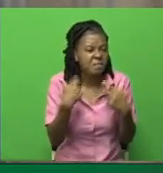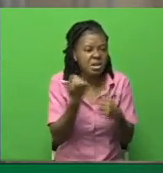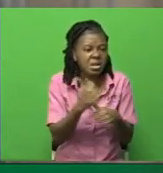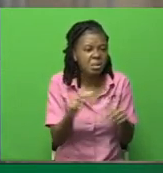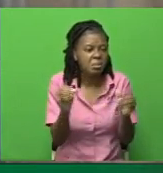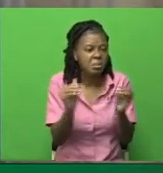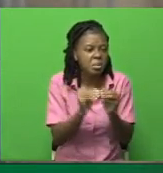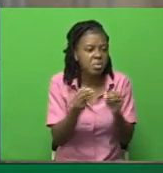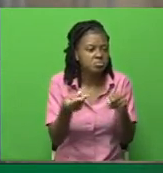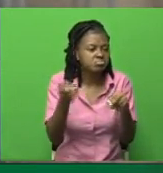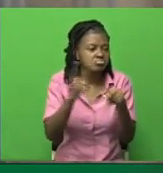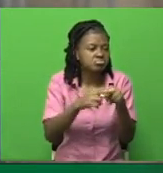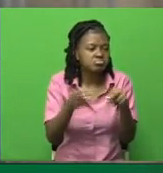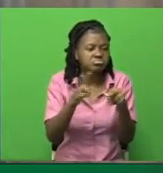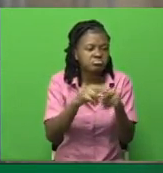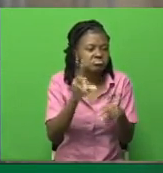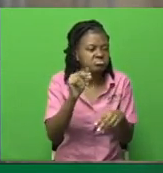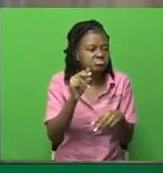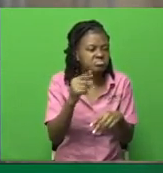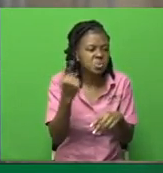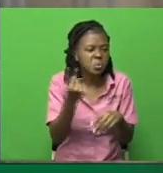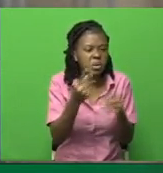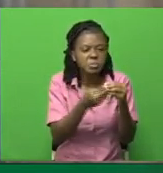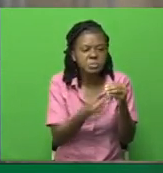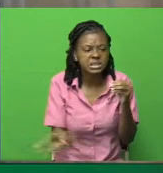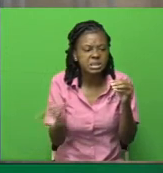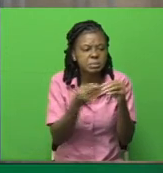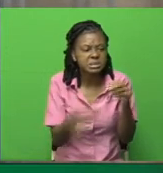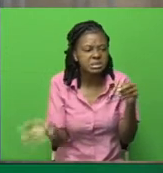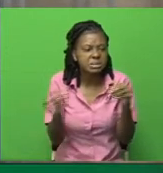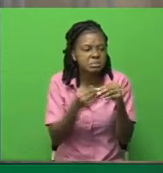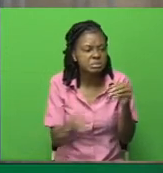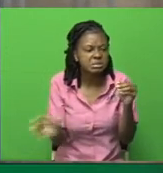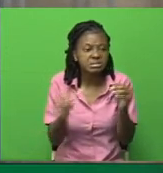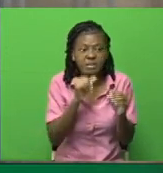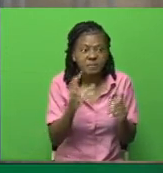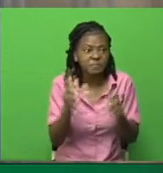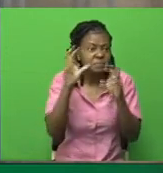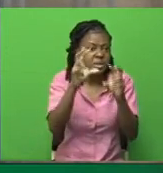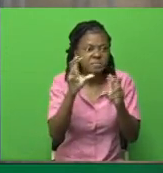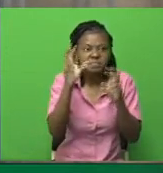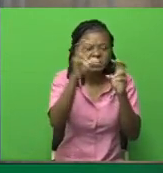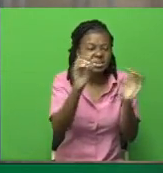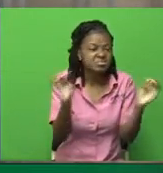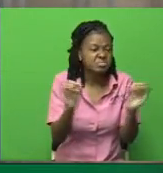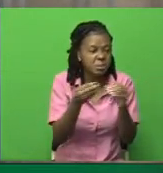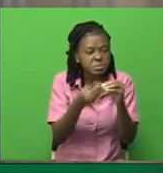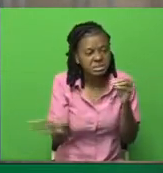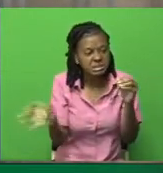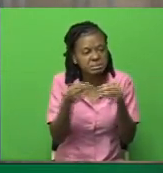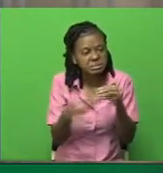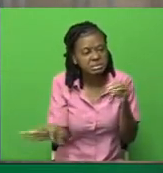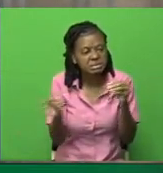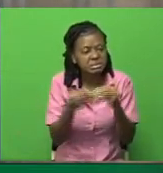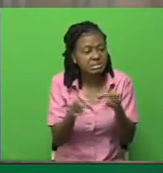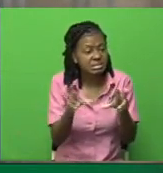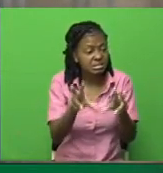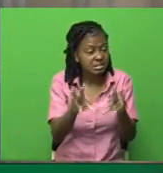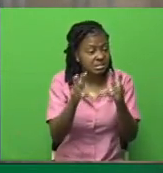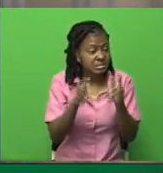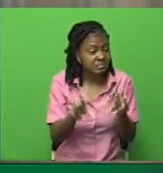outflows outflows not in flow of FDI no foreign but going out that's where this